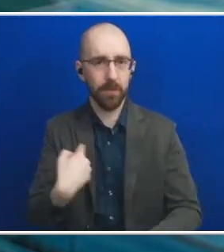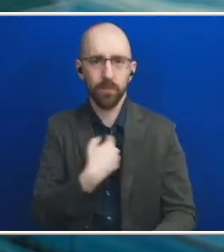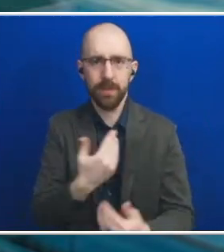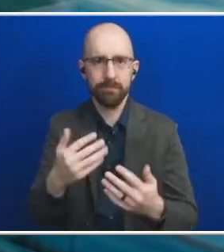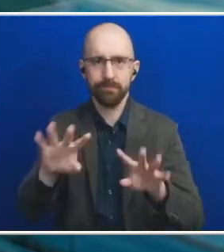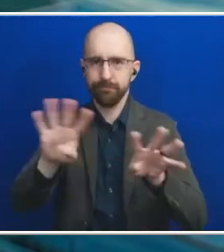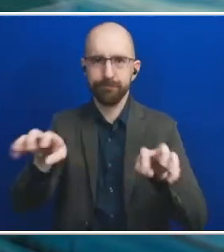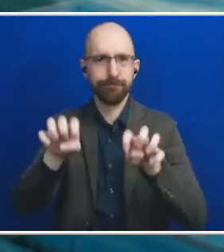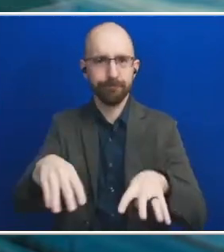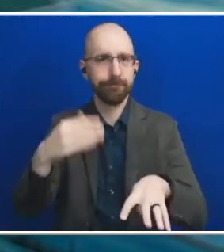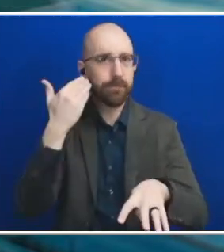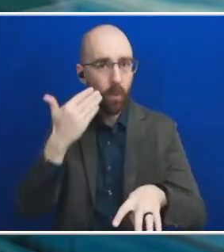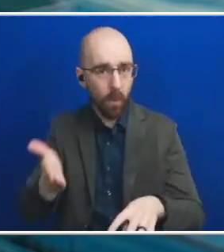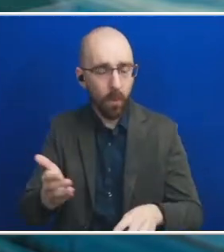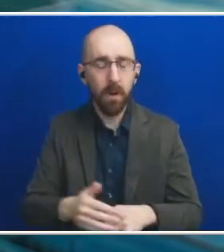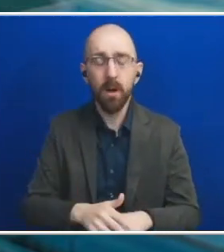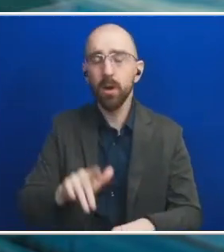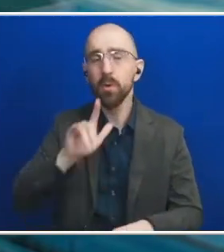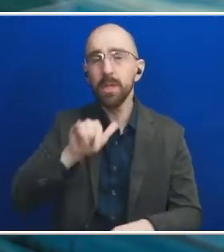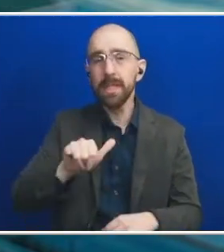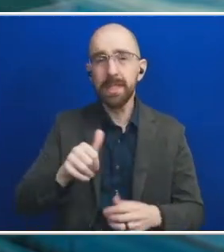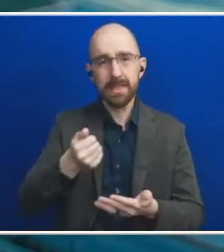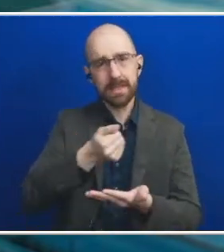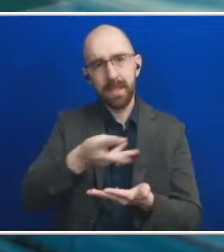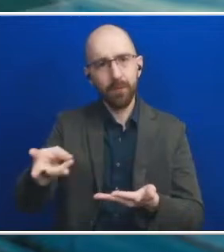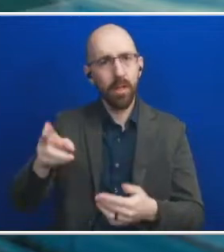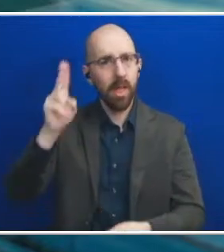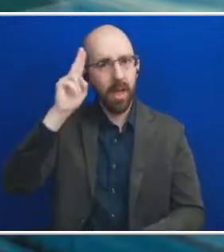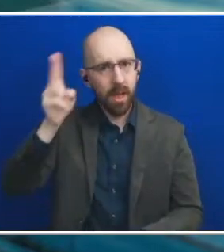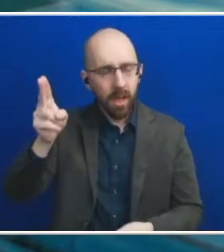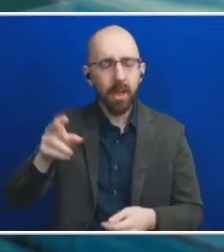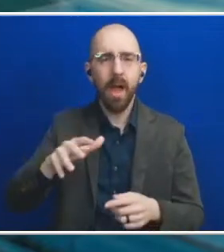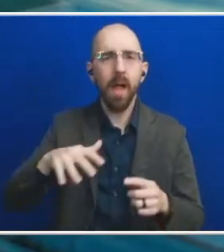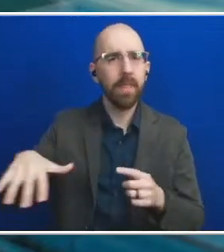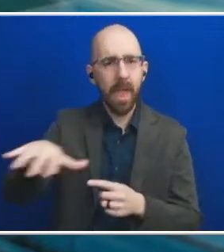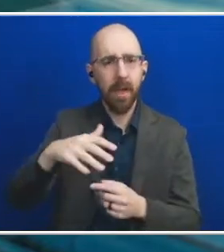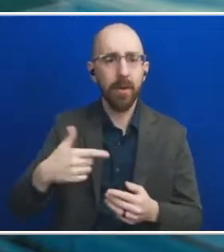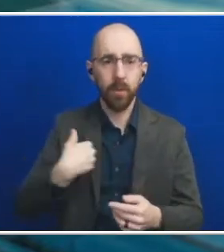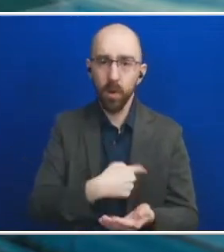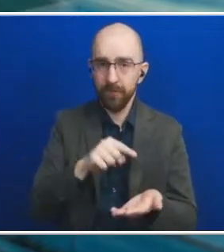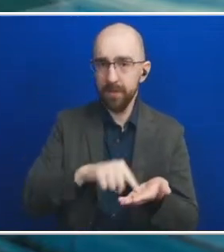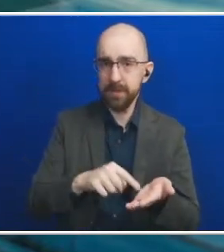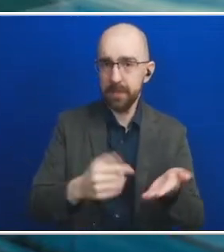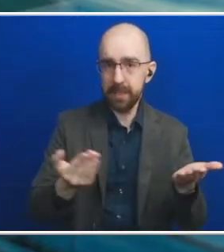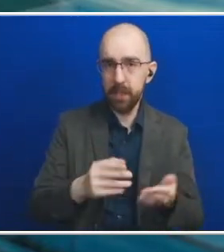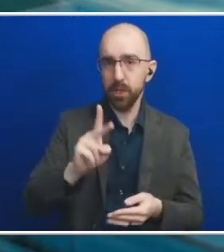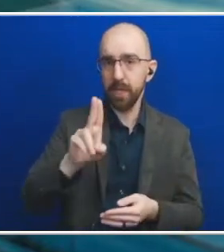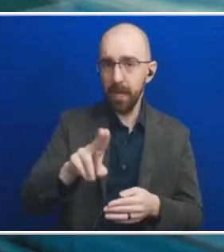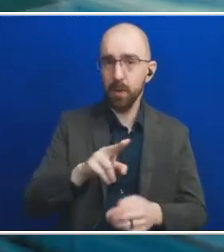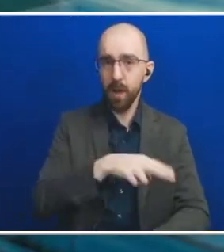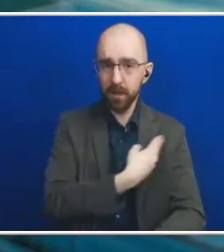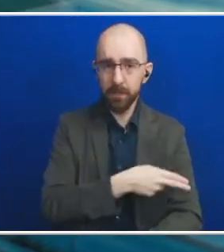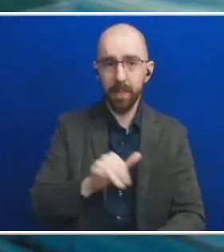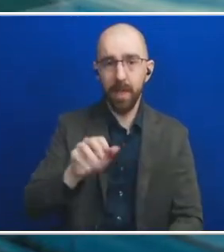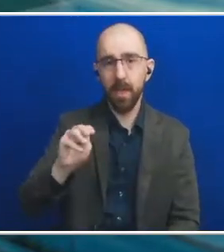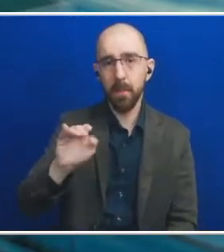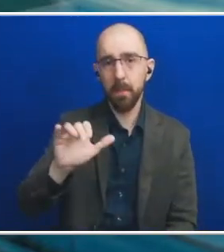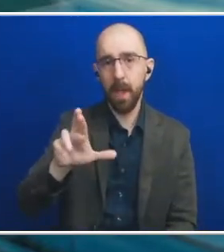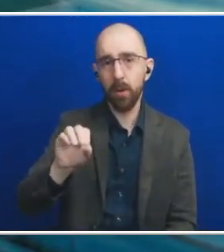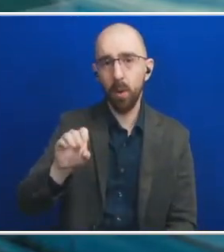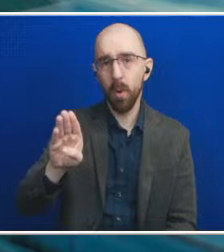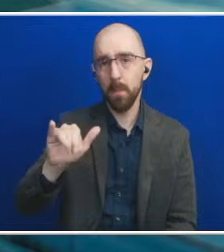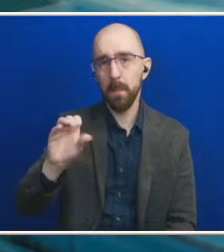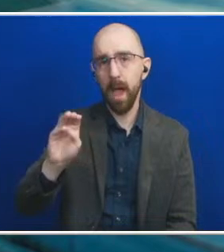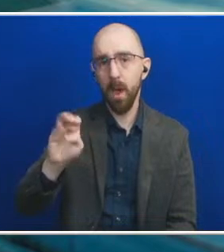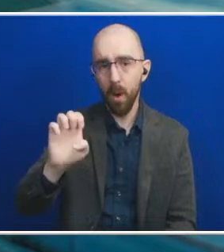there's several hypotheses out there, ones that we're actually investigating here at the University of Kansas, things like the microbiome through Dr. Umar,